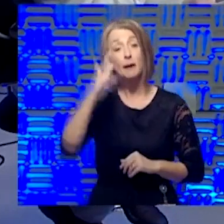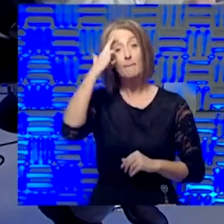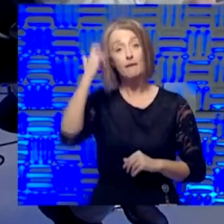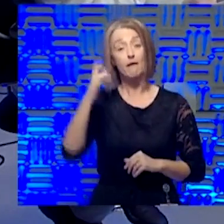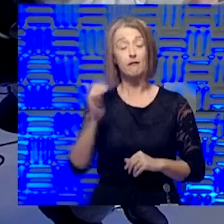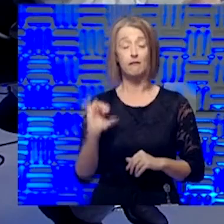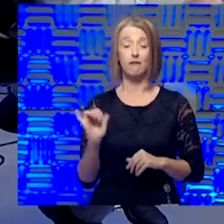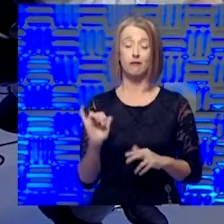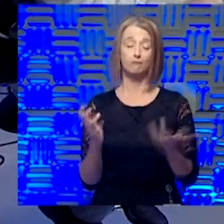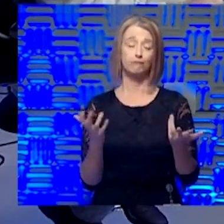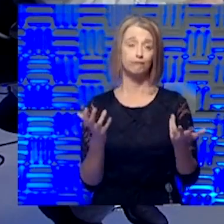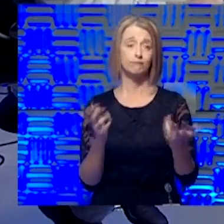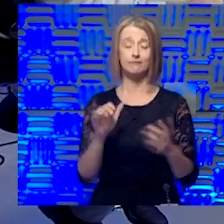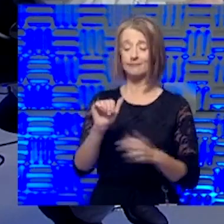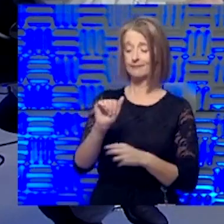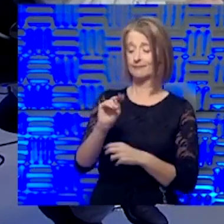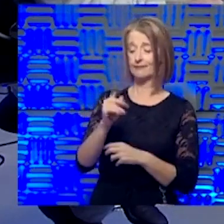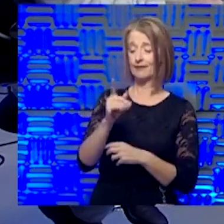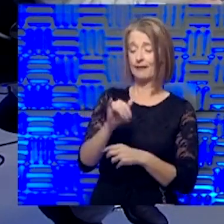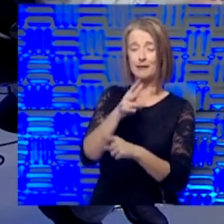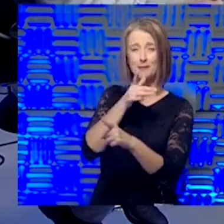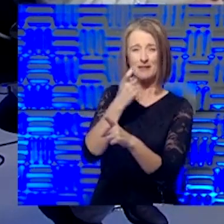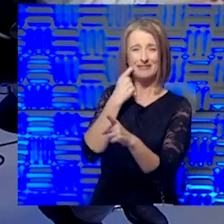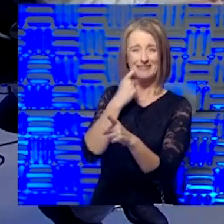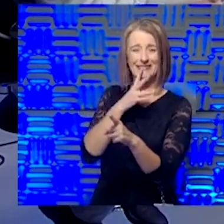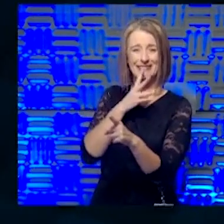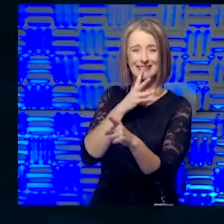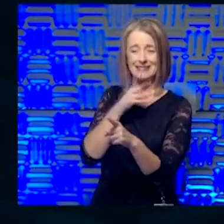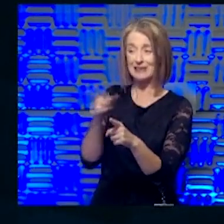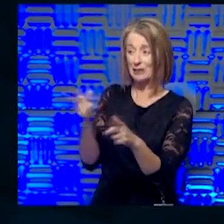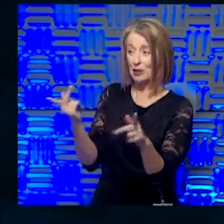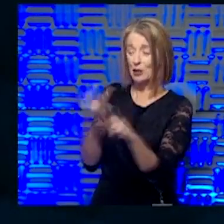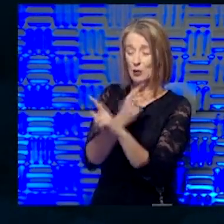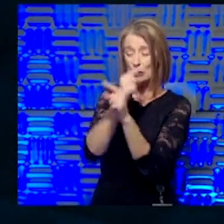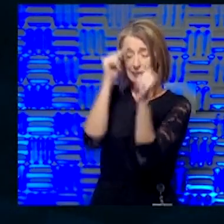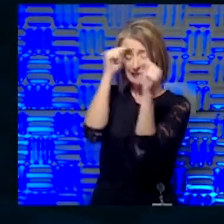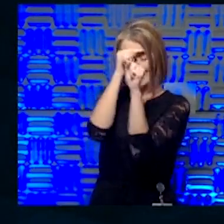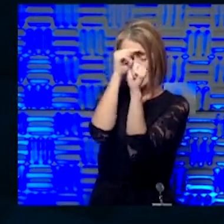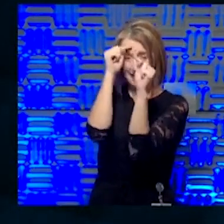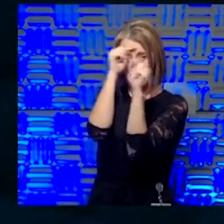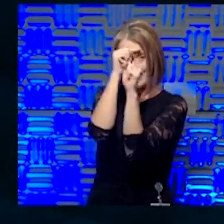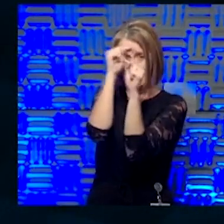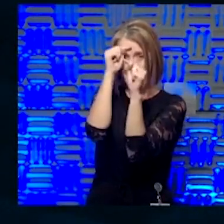like Anthony's mother said, he had the worst headache.